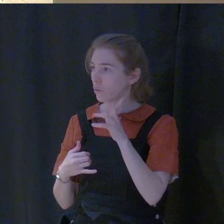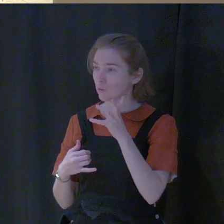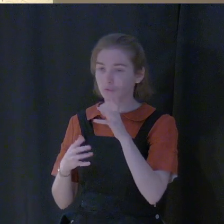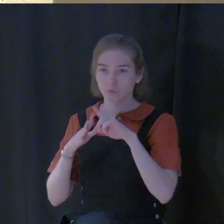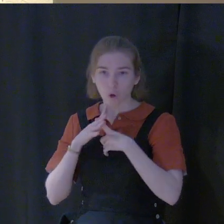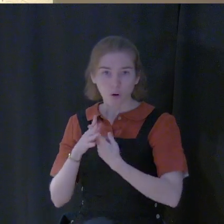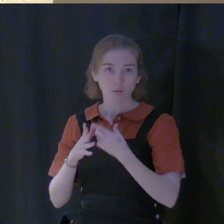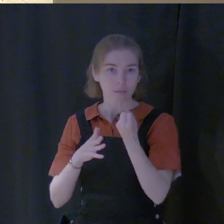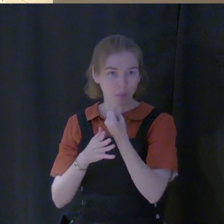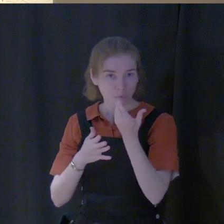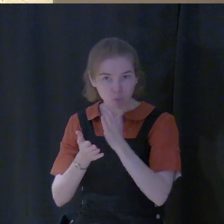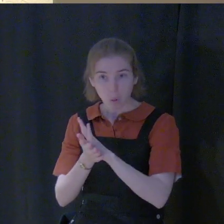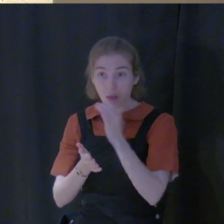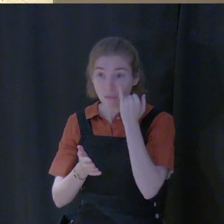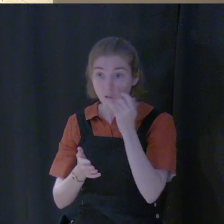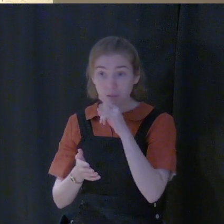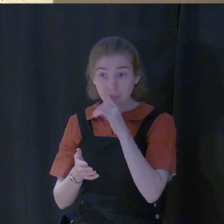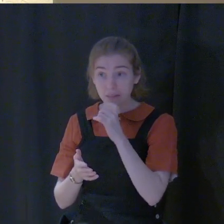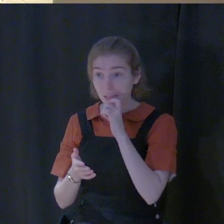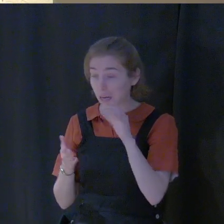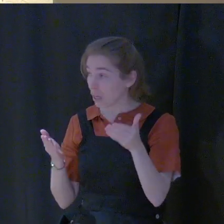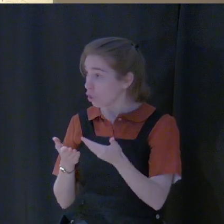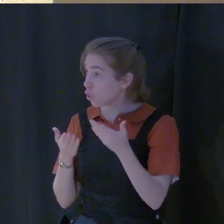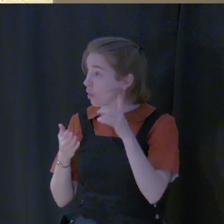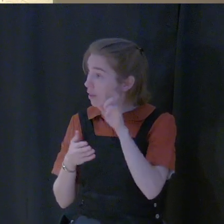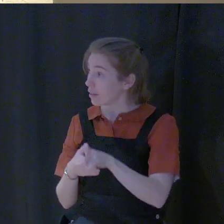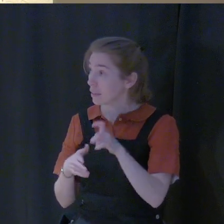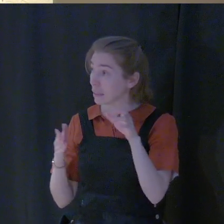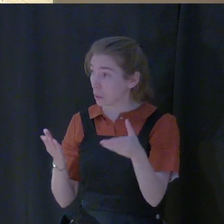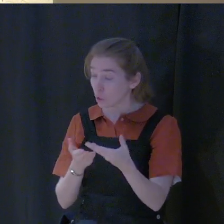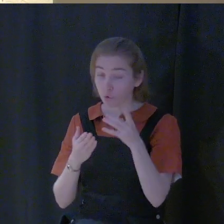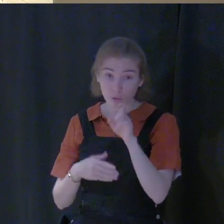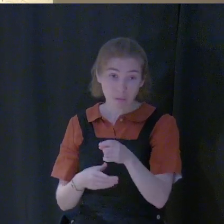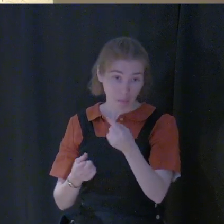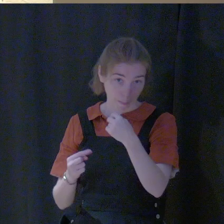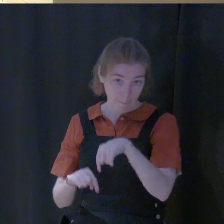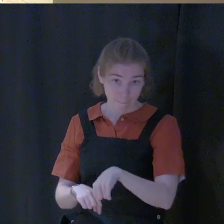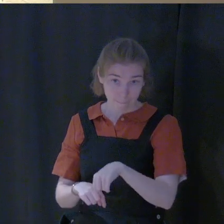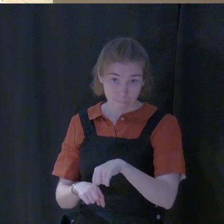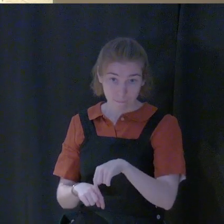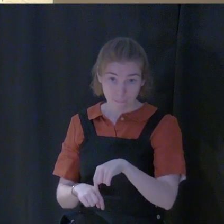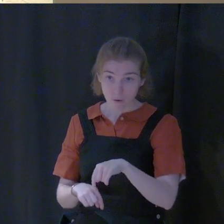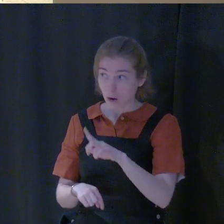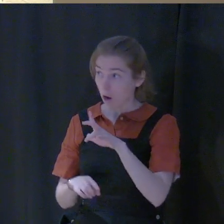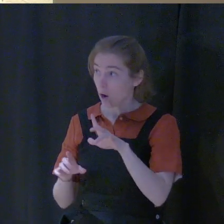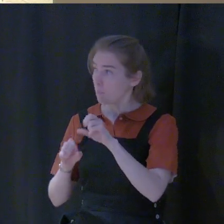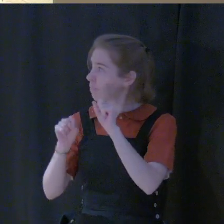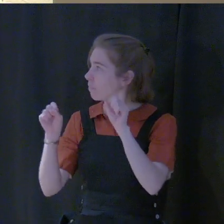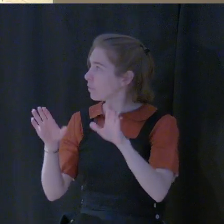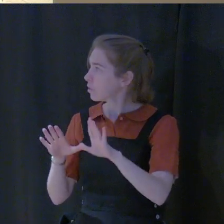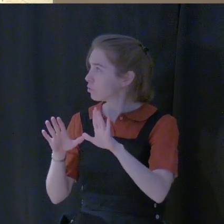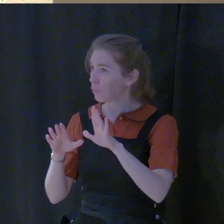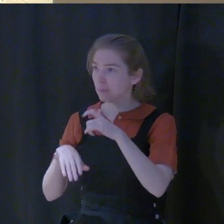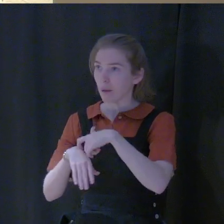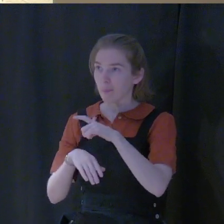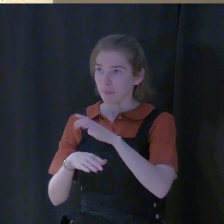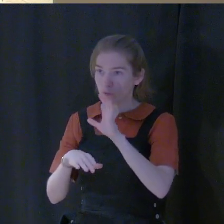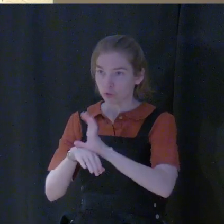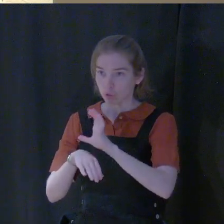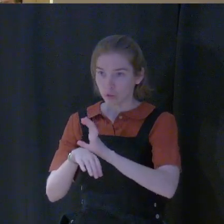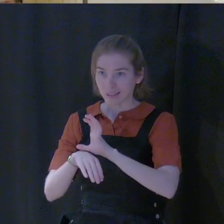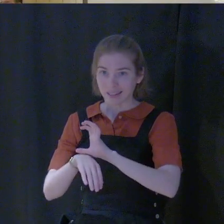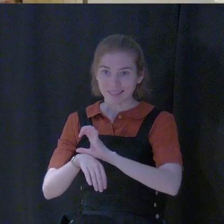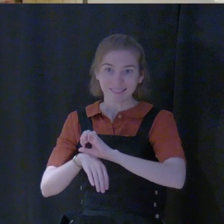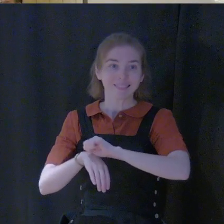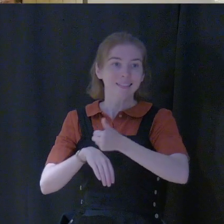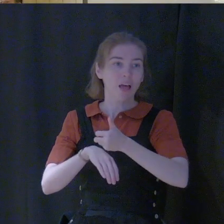school. Parents, if your kids aren't here, they need to be here. Our magical time in our church is